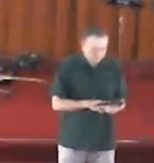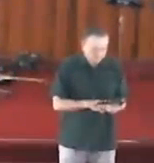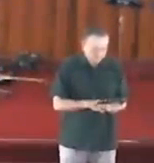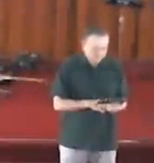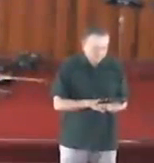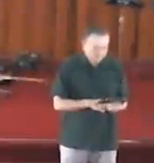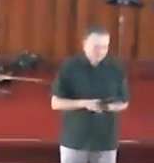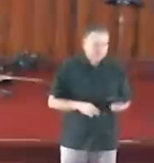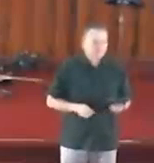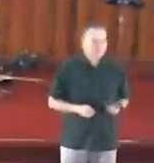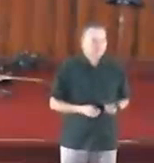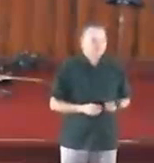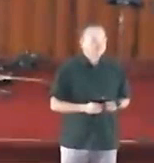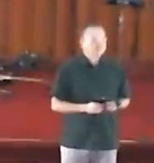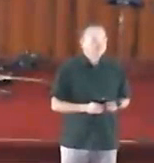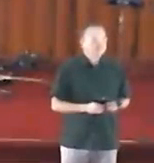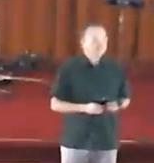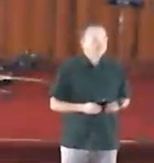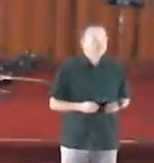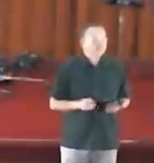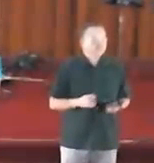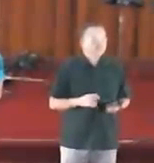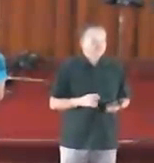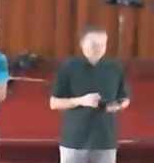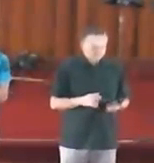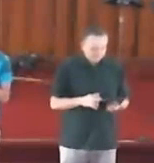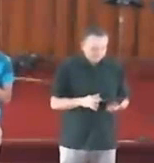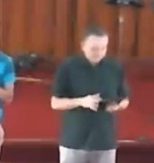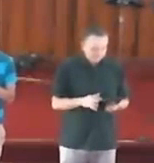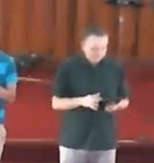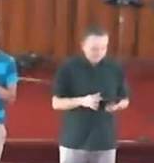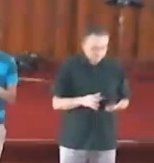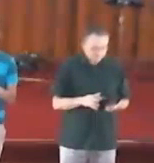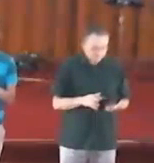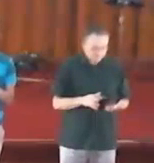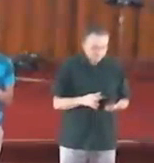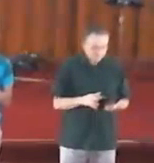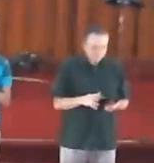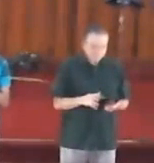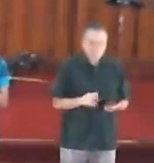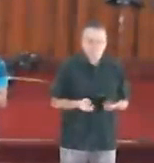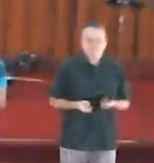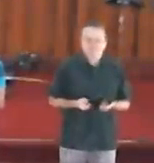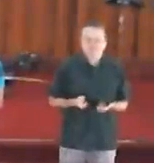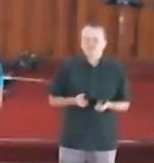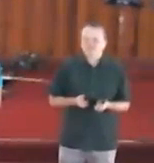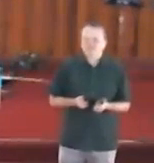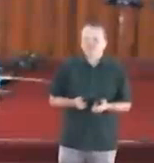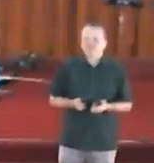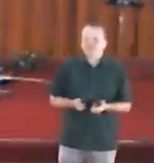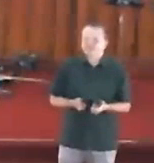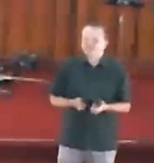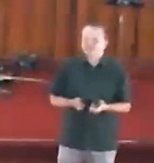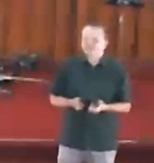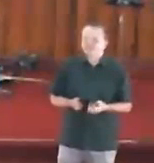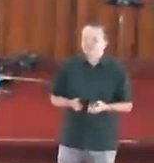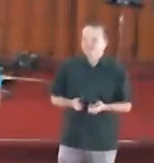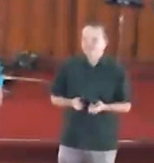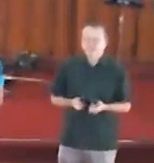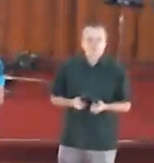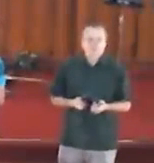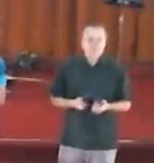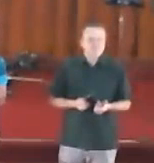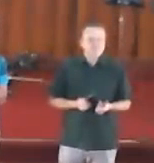you will receive power when the Holy Spirit comes on you, and you will be my witnesses in Jerusalem and in all Judea and Samaria and